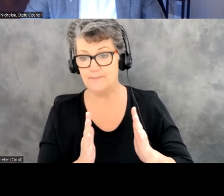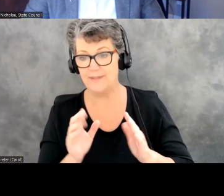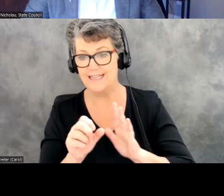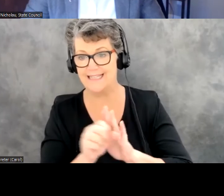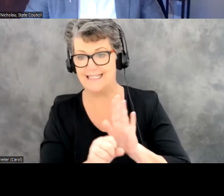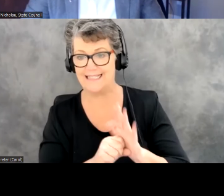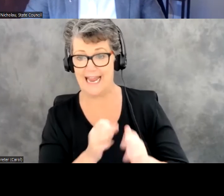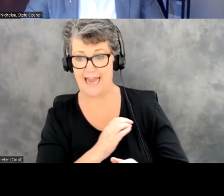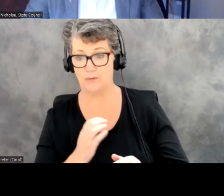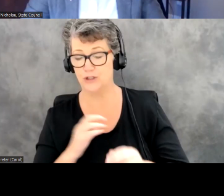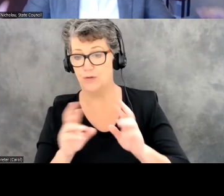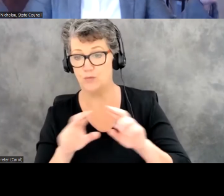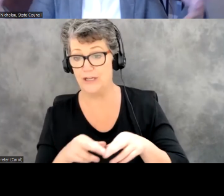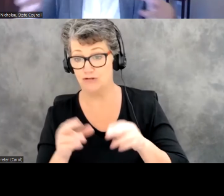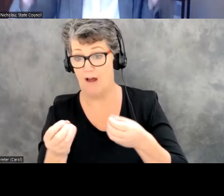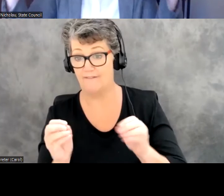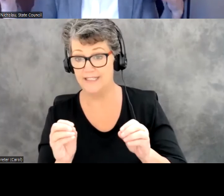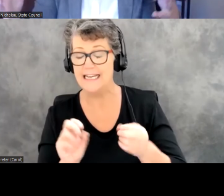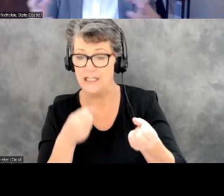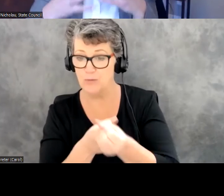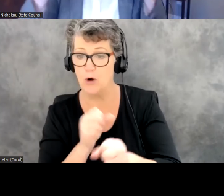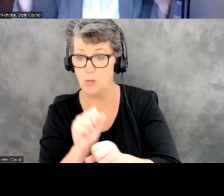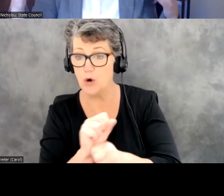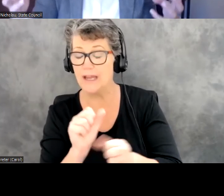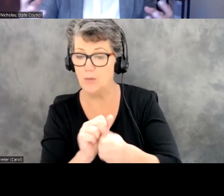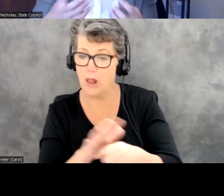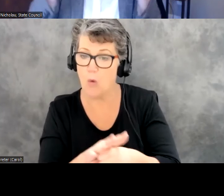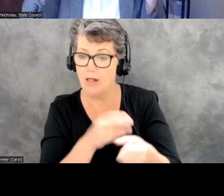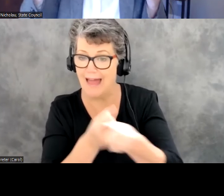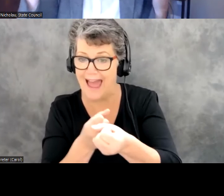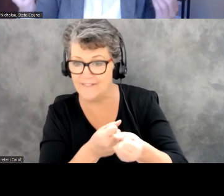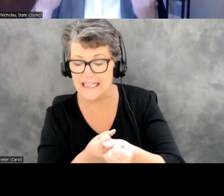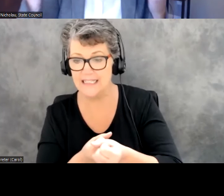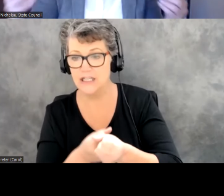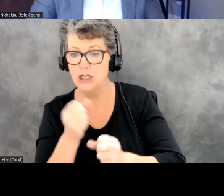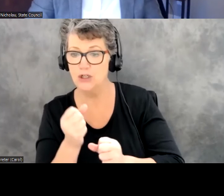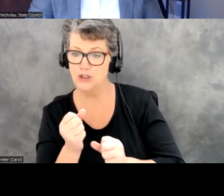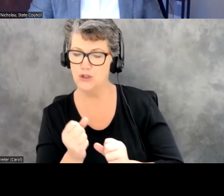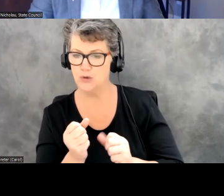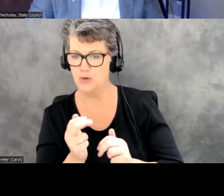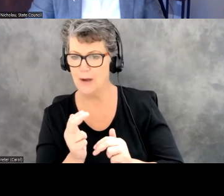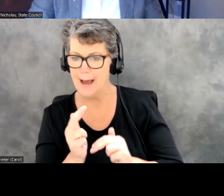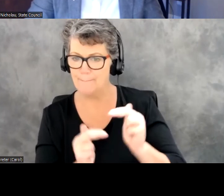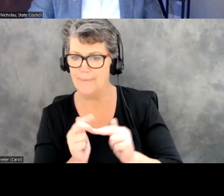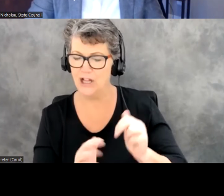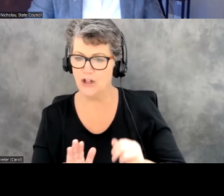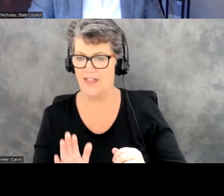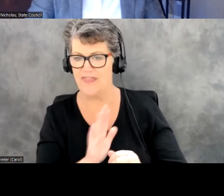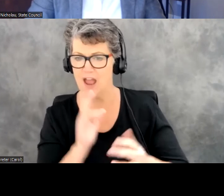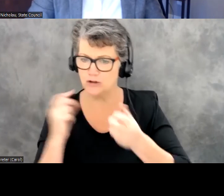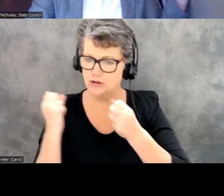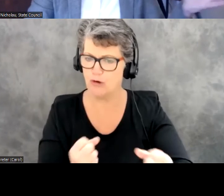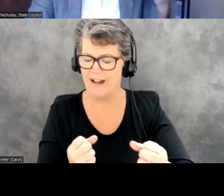council, one of the regional offices, supported working with local advocates to kind of build up their strength and their voice around affordable